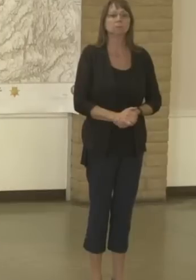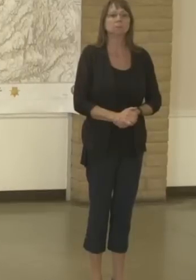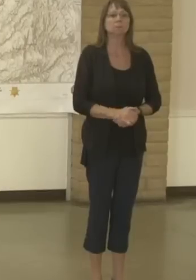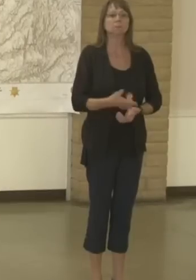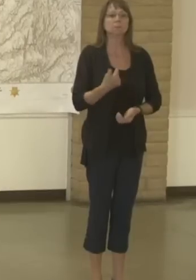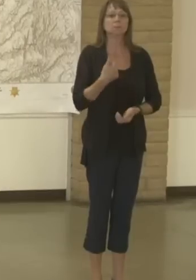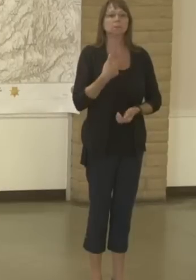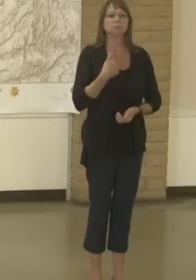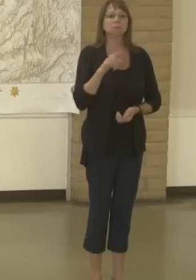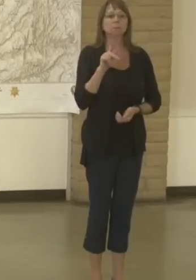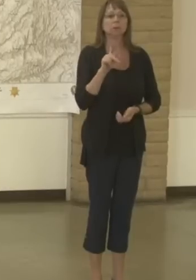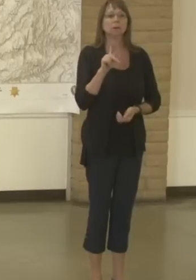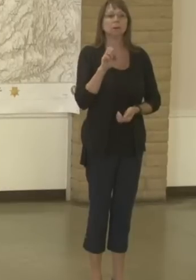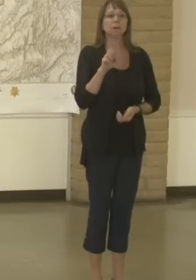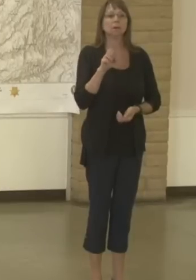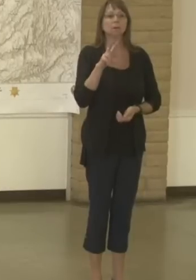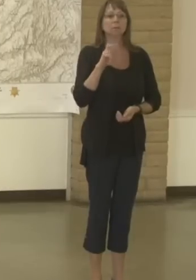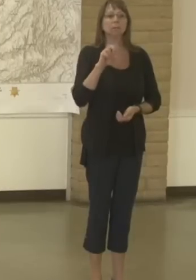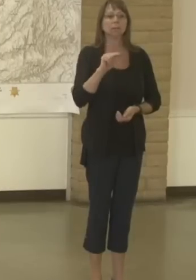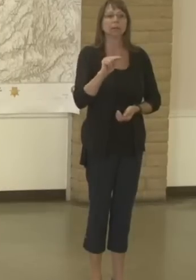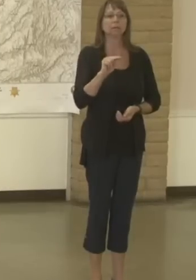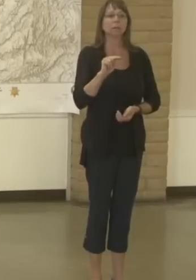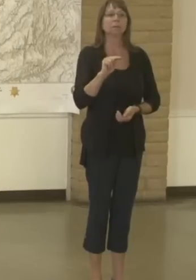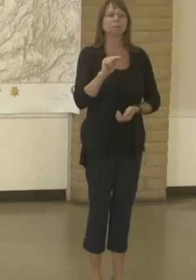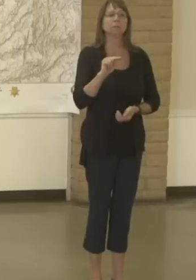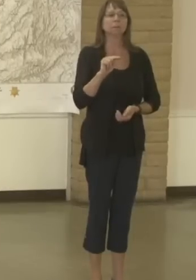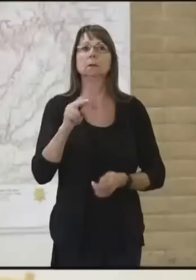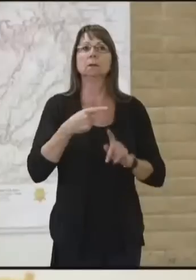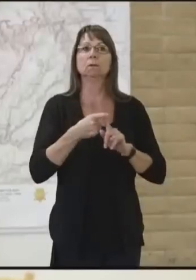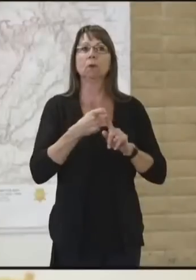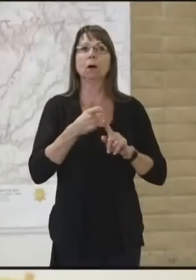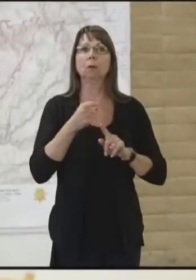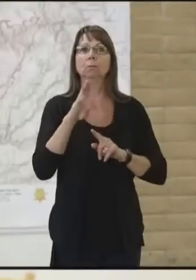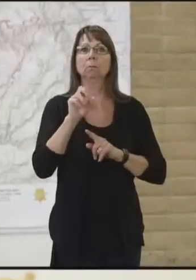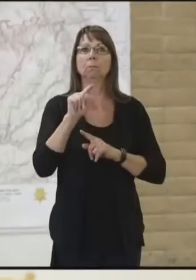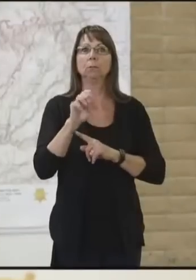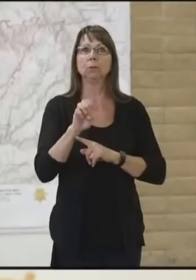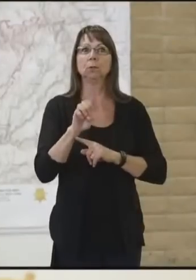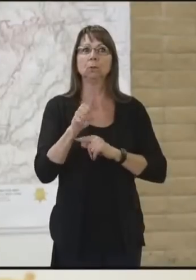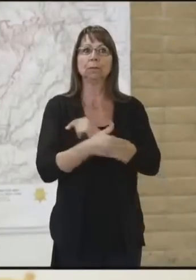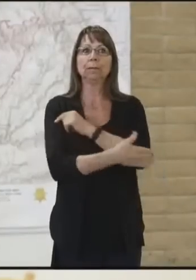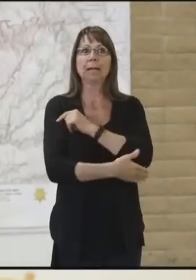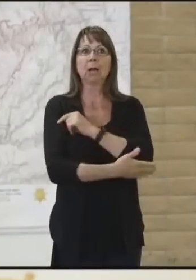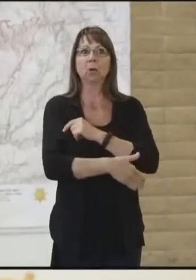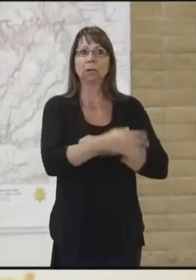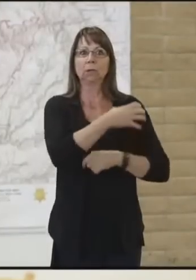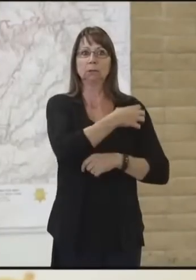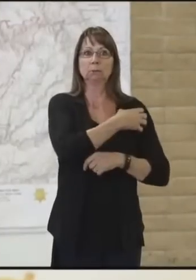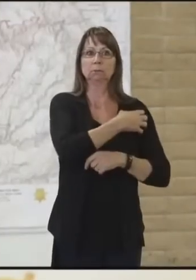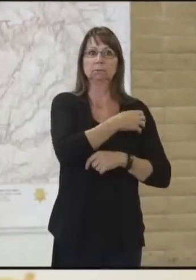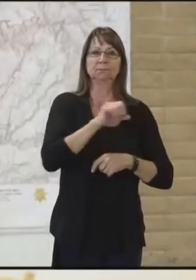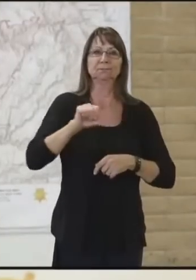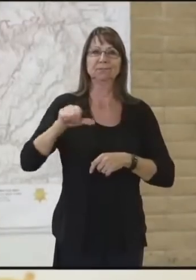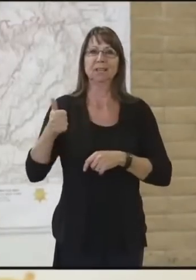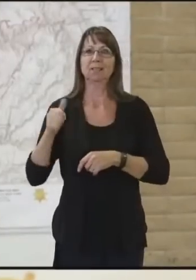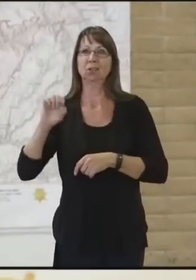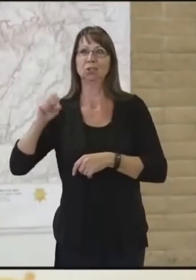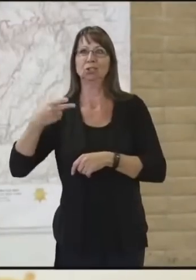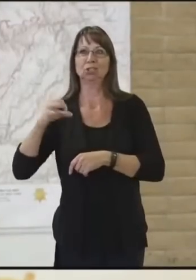My name is Captain Derek Bell from the Butte County Sheriff's Office. Sheriff Honey was called away due to a family emergency